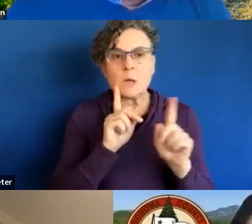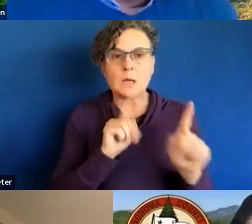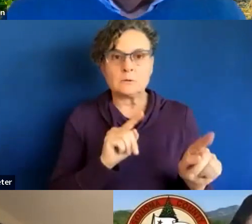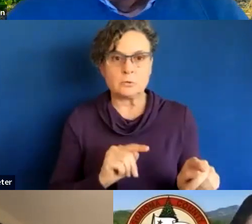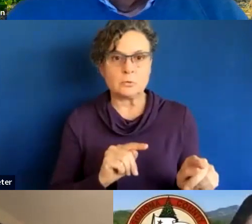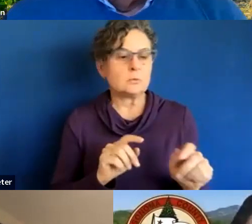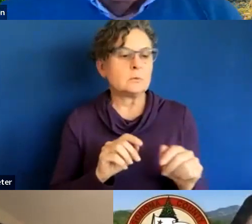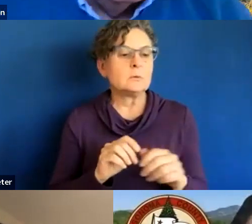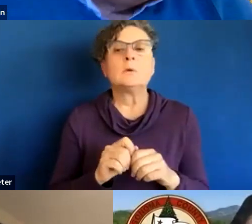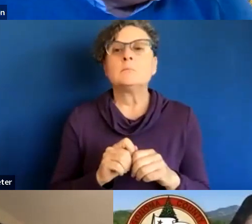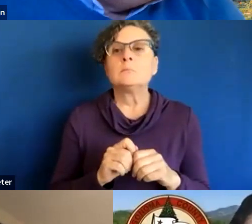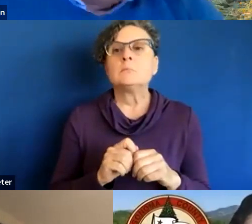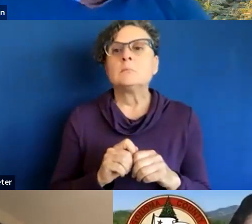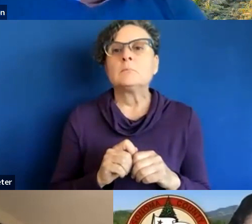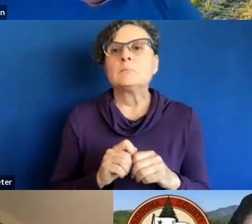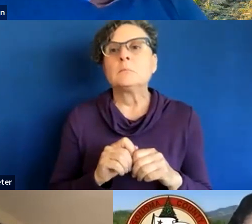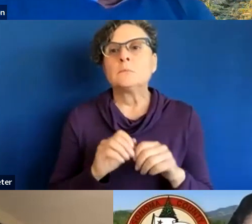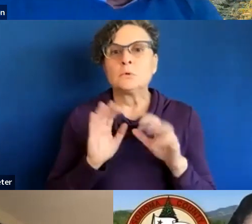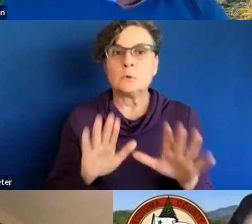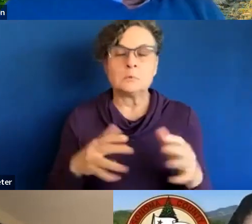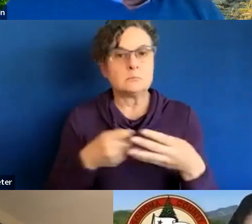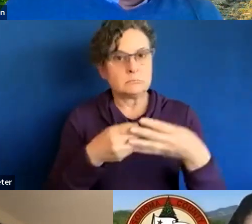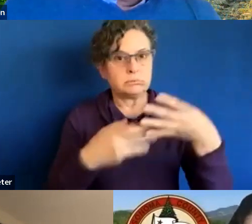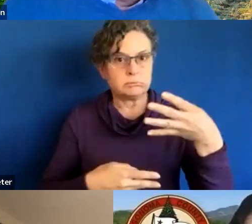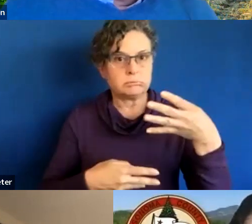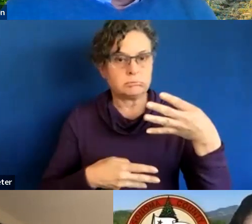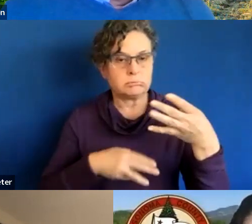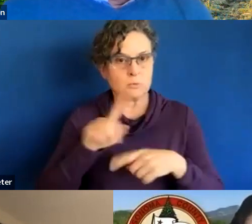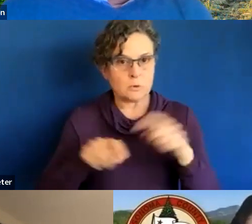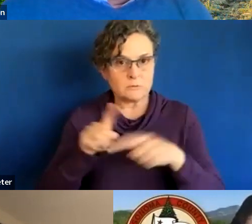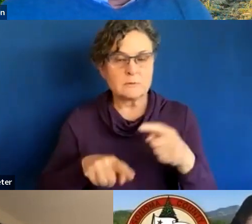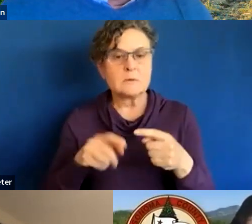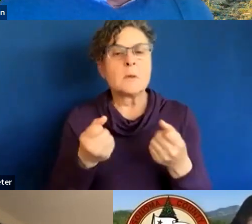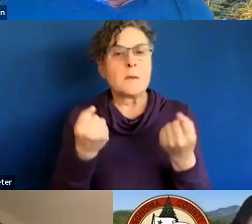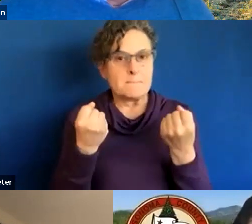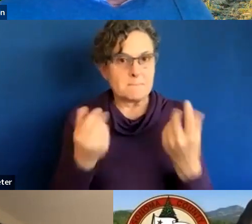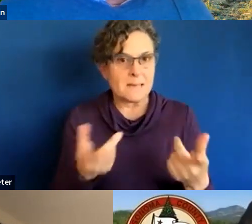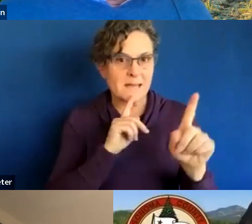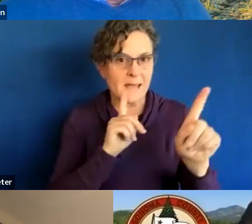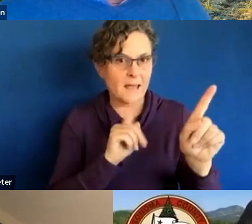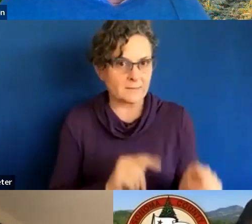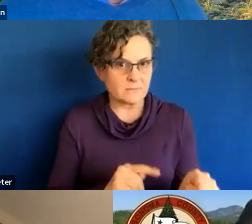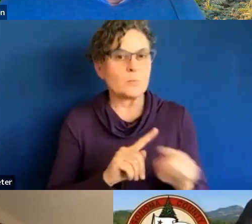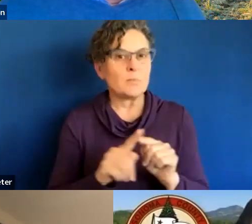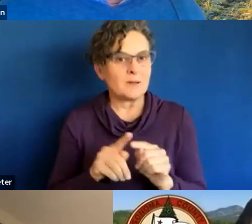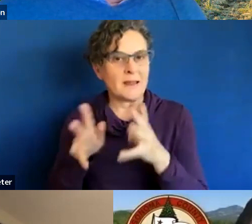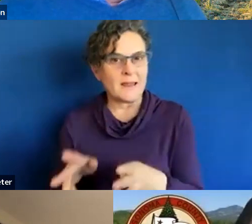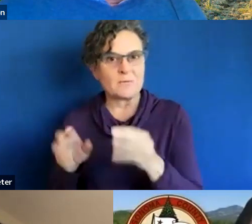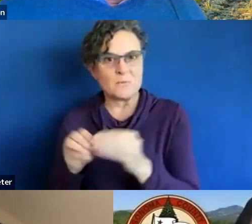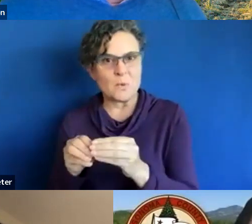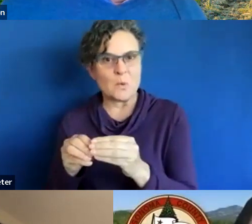Great. Sure. We have a lot of questions. We've answered a lot of them, but there's still more on